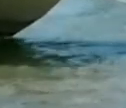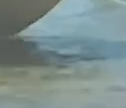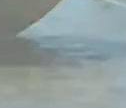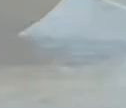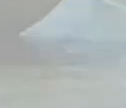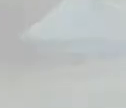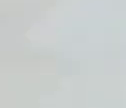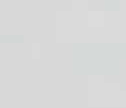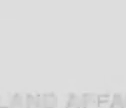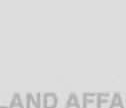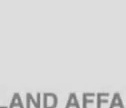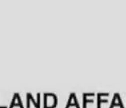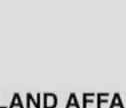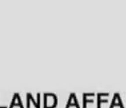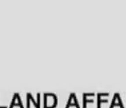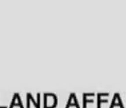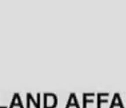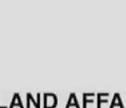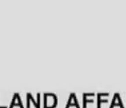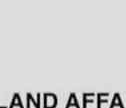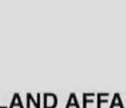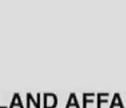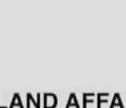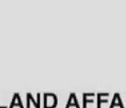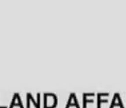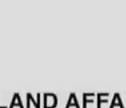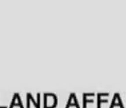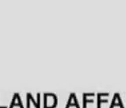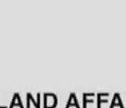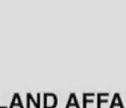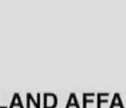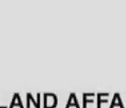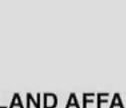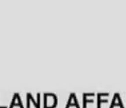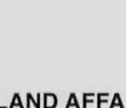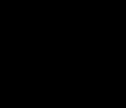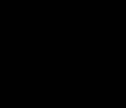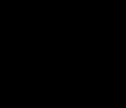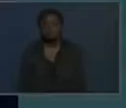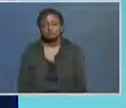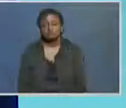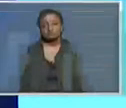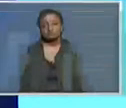of Bahamians like sailing. Keeping you in the know with Good to Grow, I'm Georgie O'Bain.